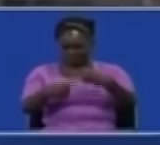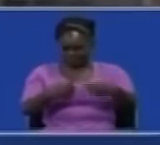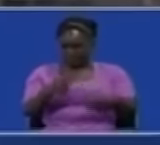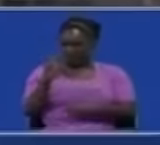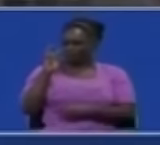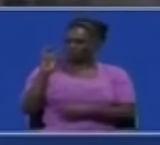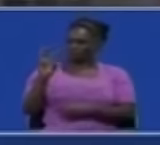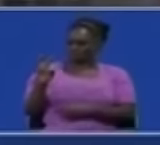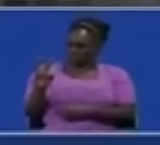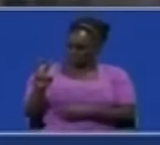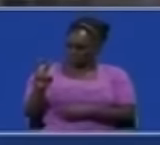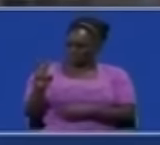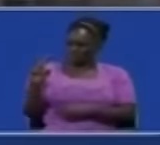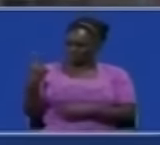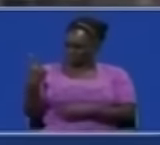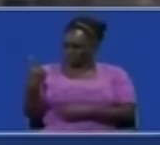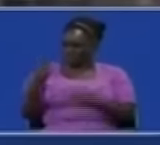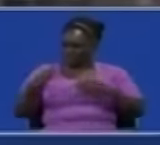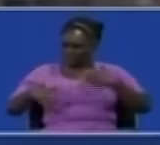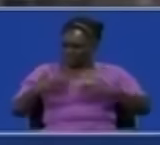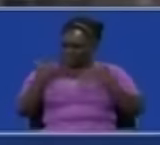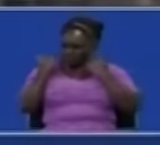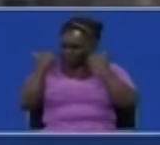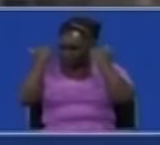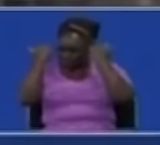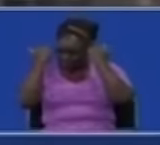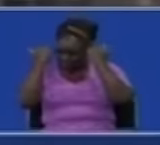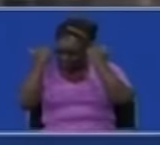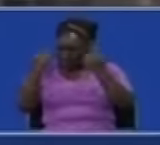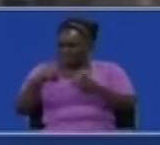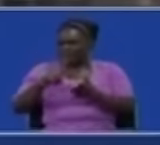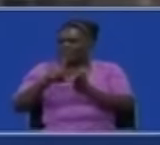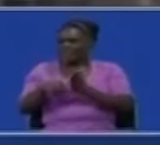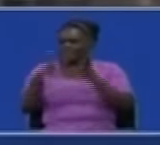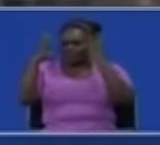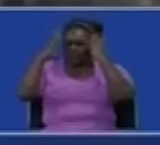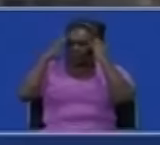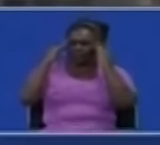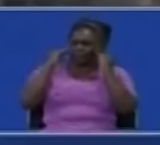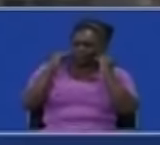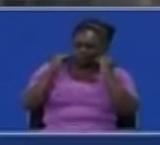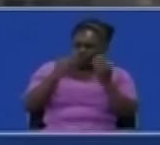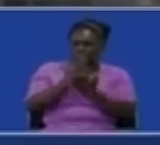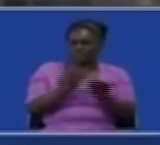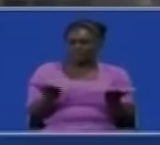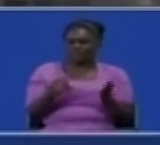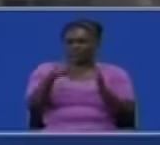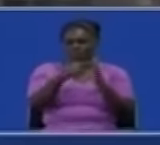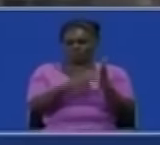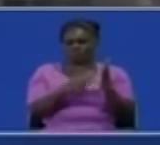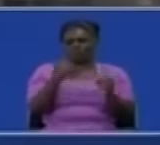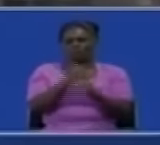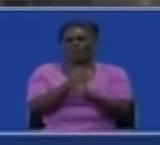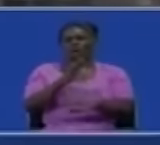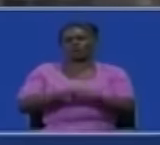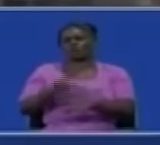able to see. Game one, normally the players come in, they're a bit tense, like you saw. And like now, there's some things that we're going to work on. And then we